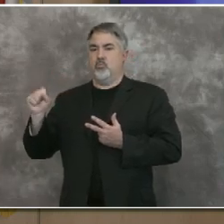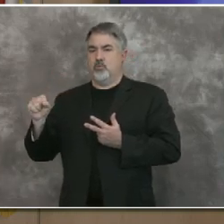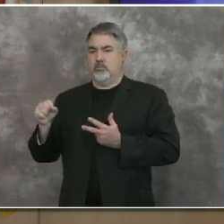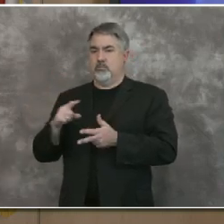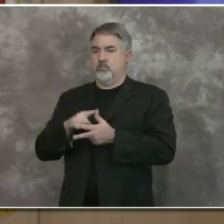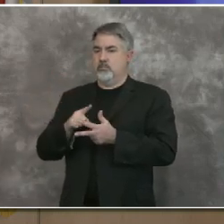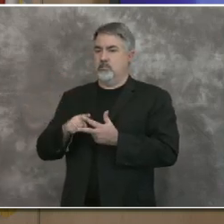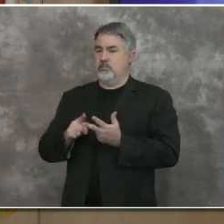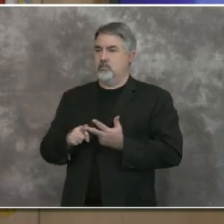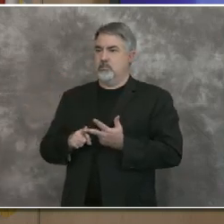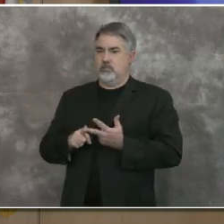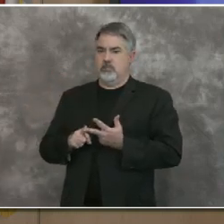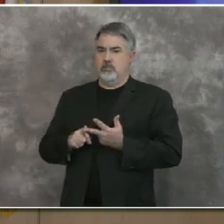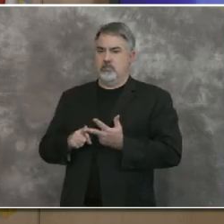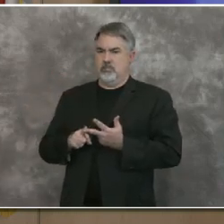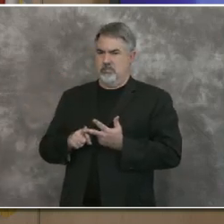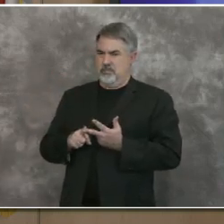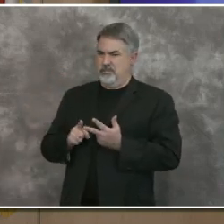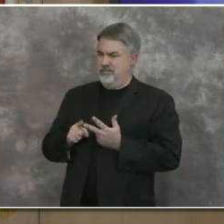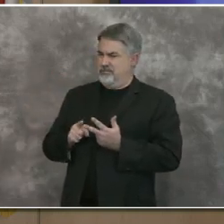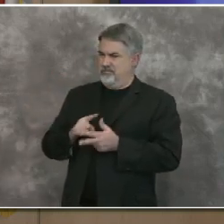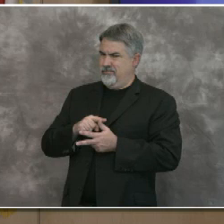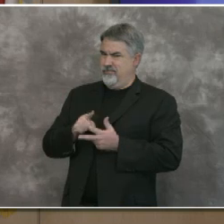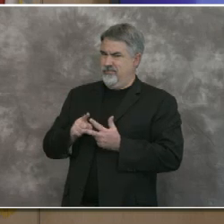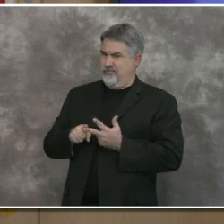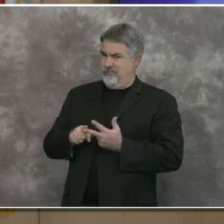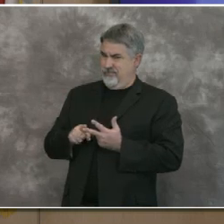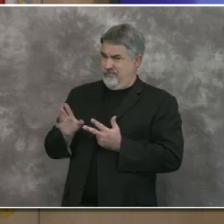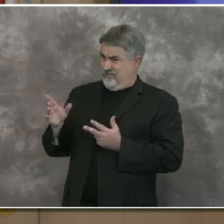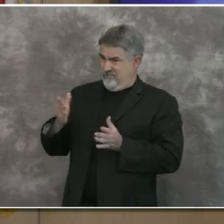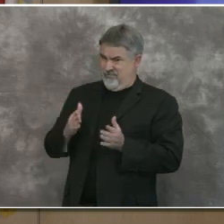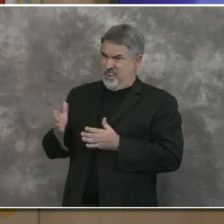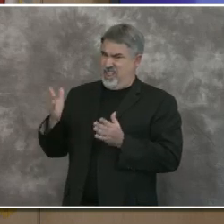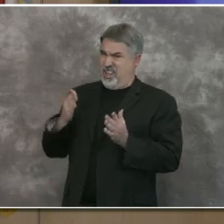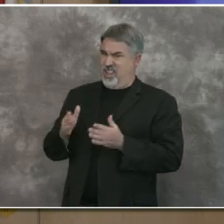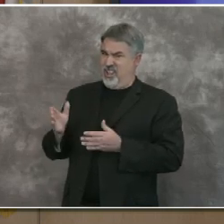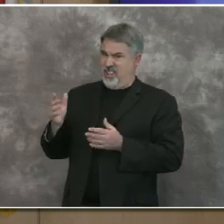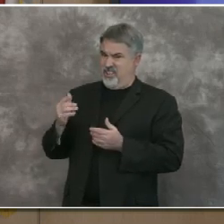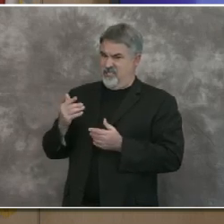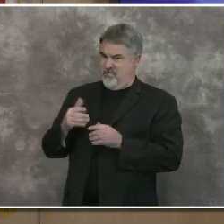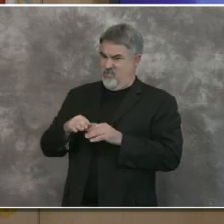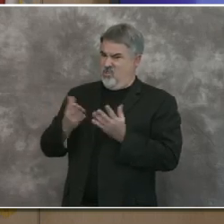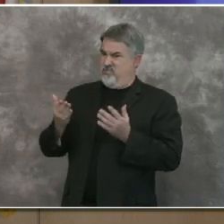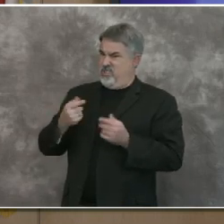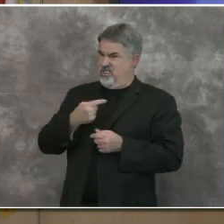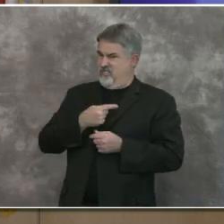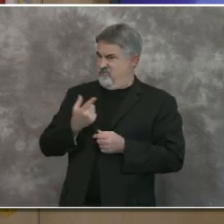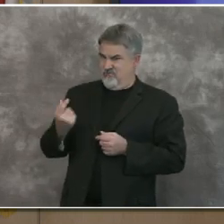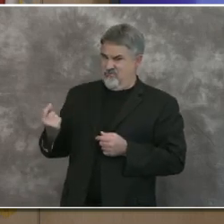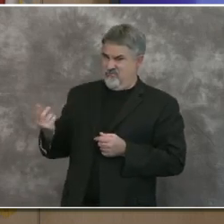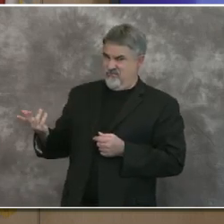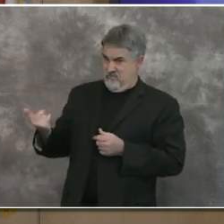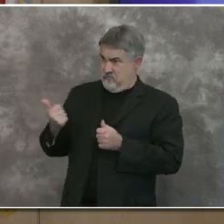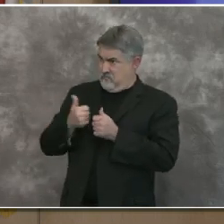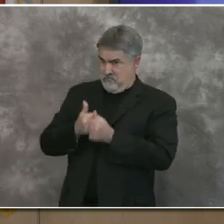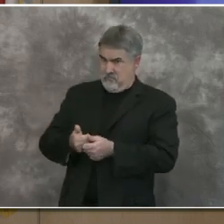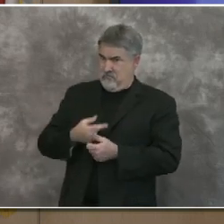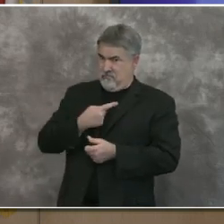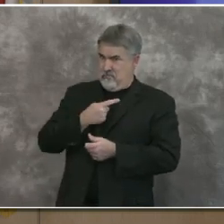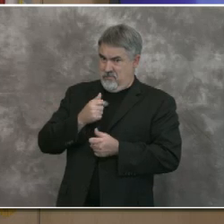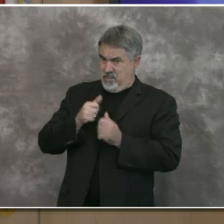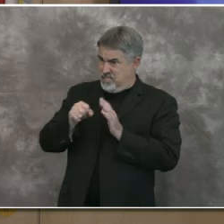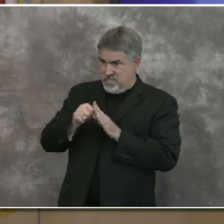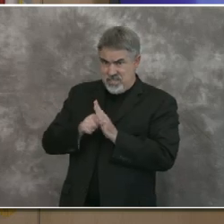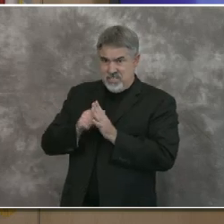those, what you think of those plans, whether those plans comply with state and local